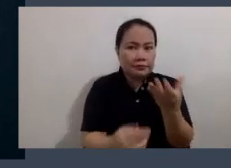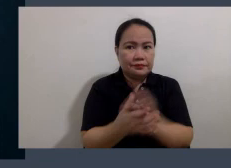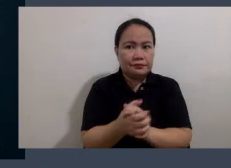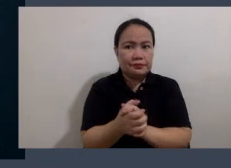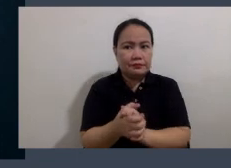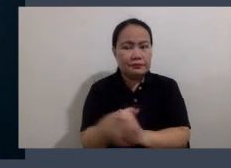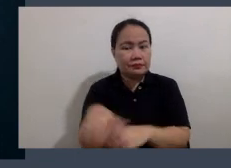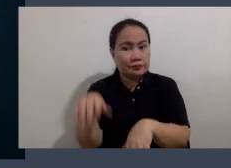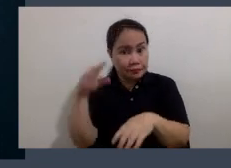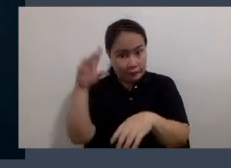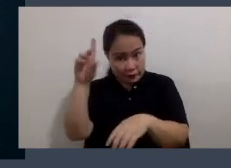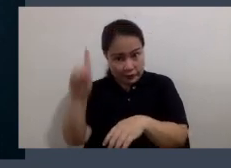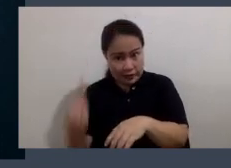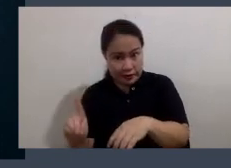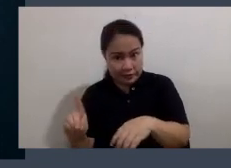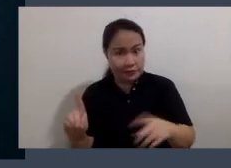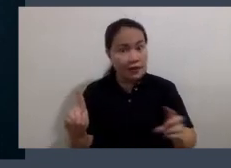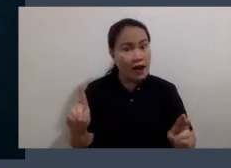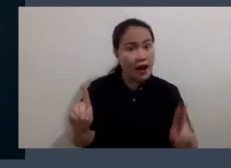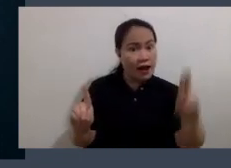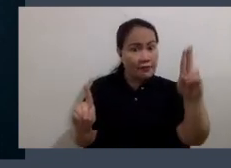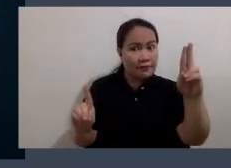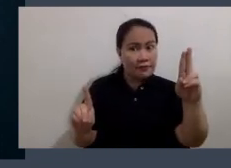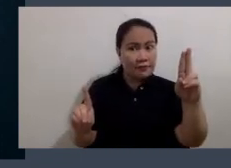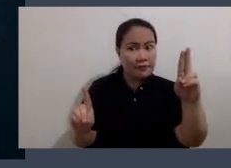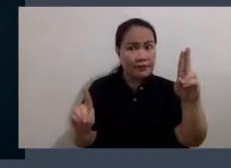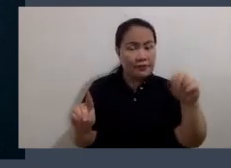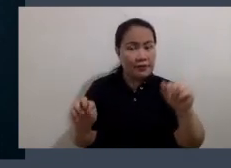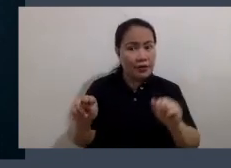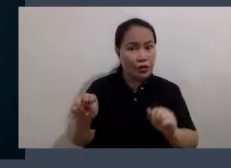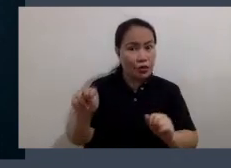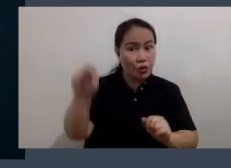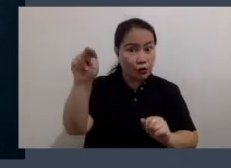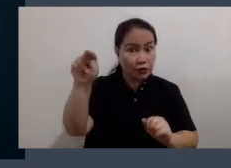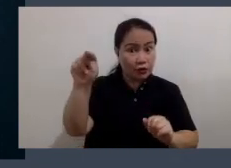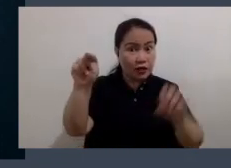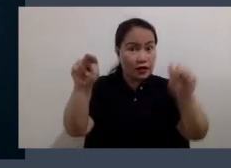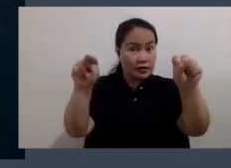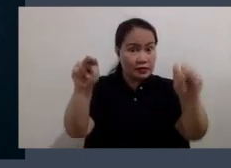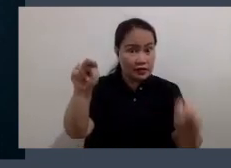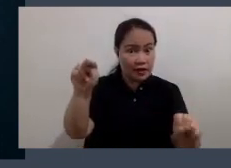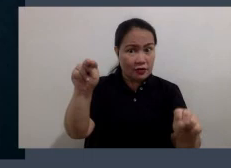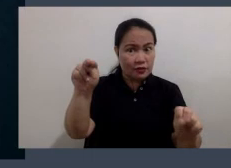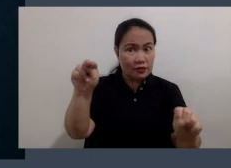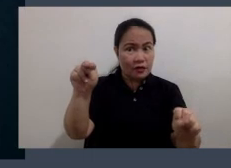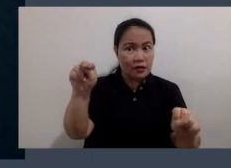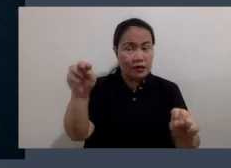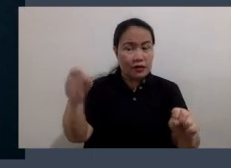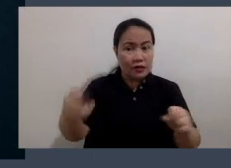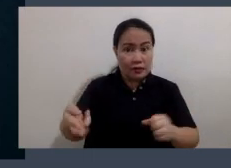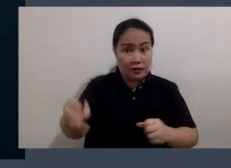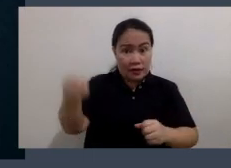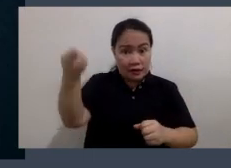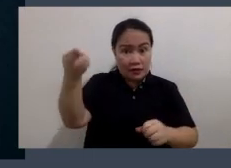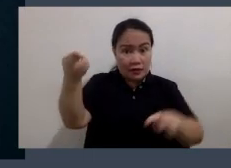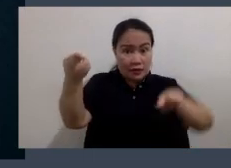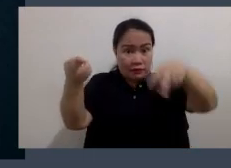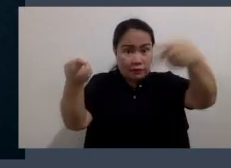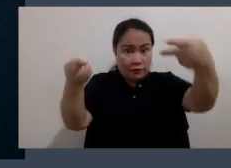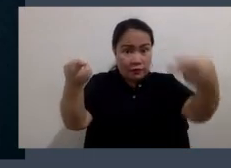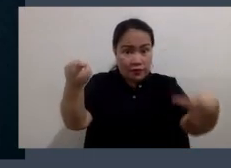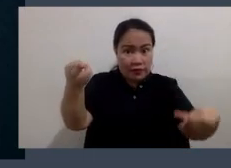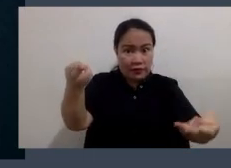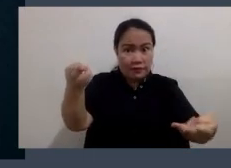Okay? Down is up. North is south. Rising, falling.